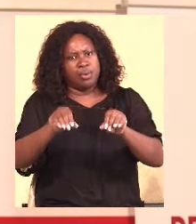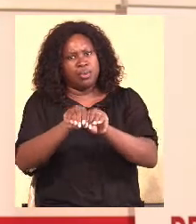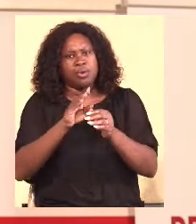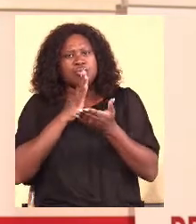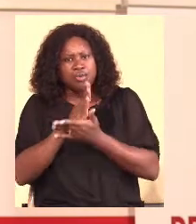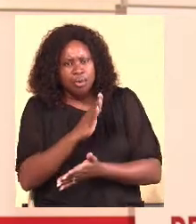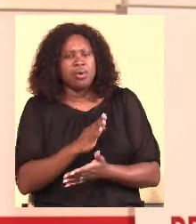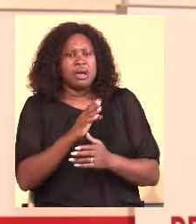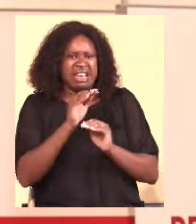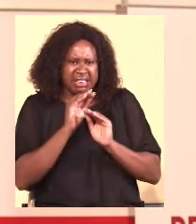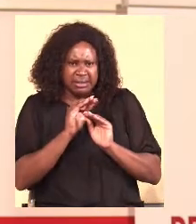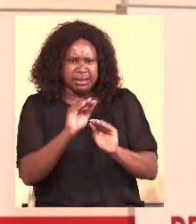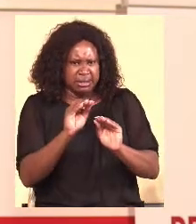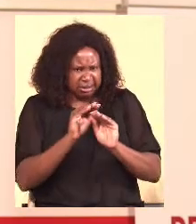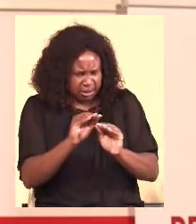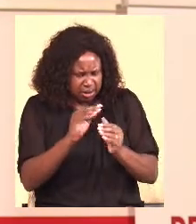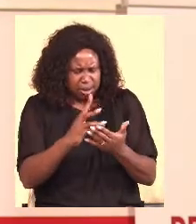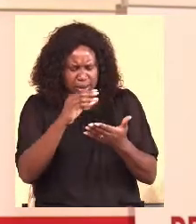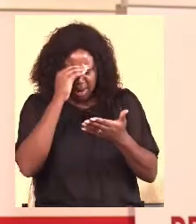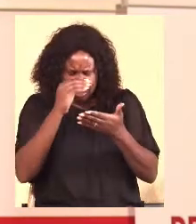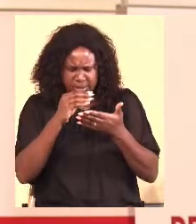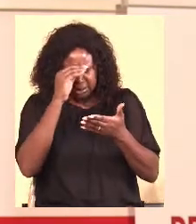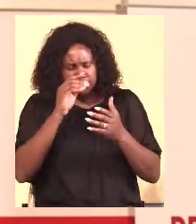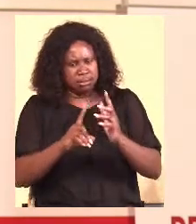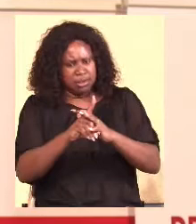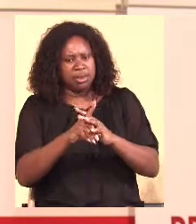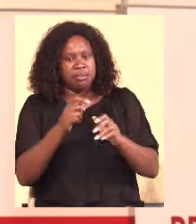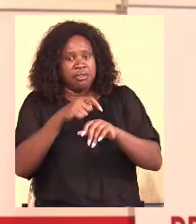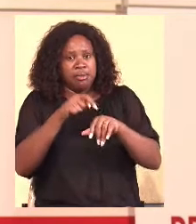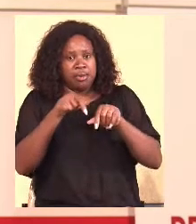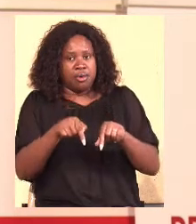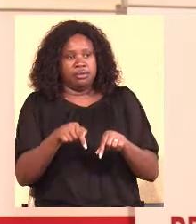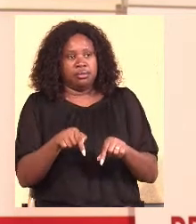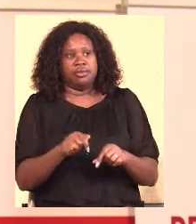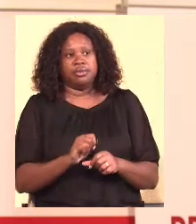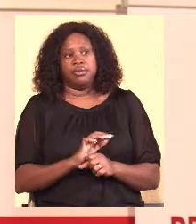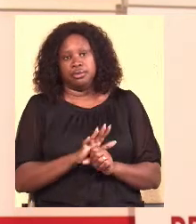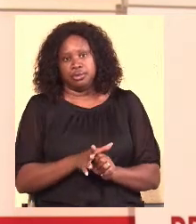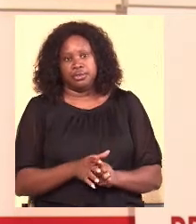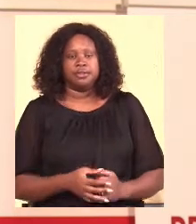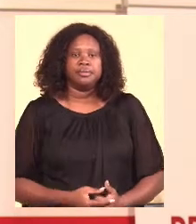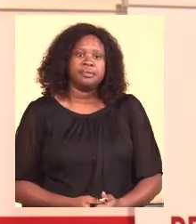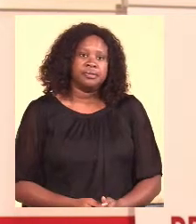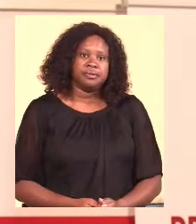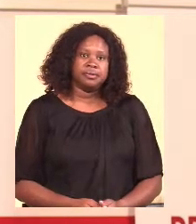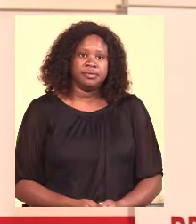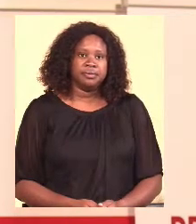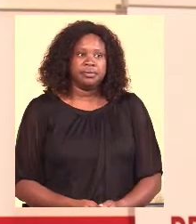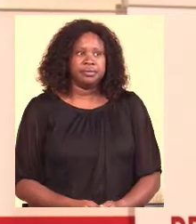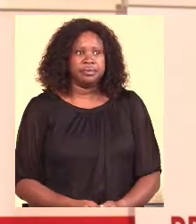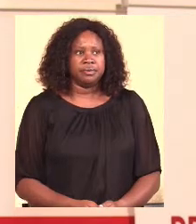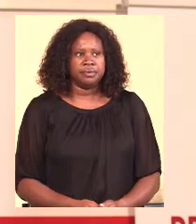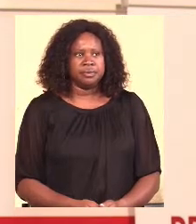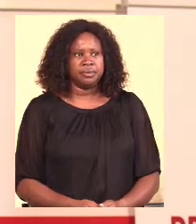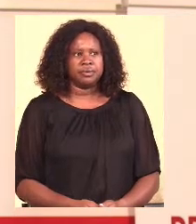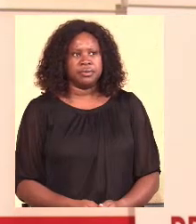that teaching and learning happens during this time. The current efforts